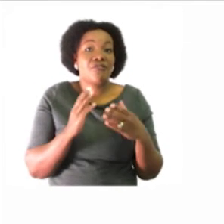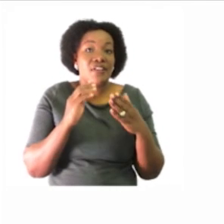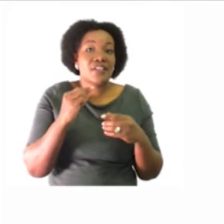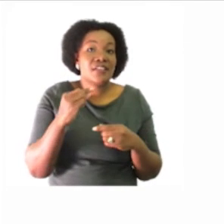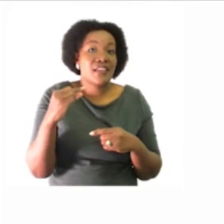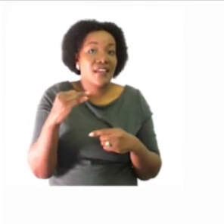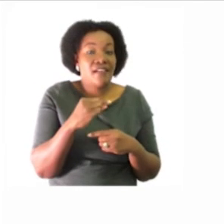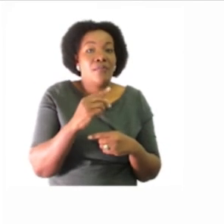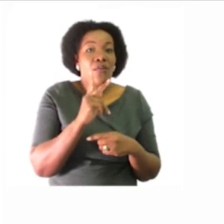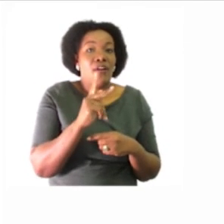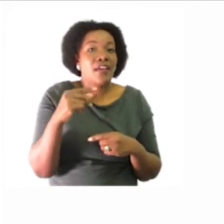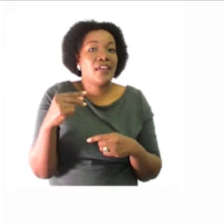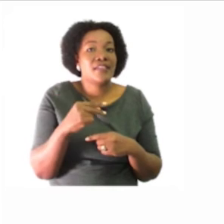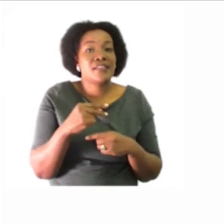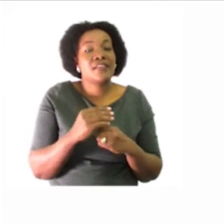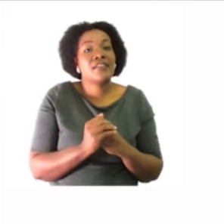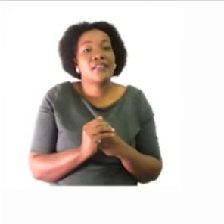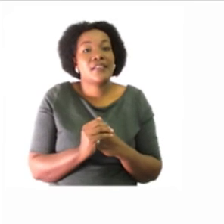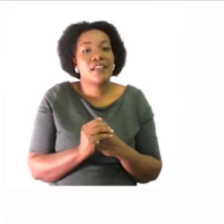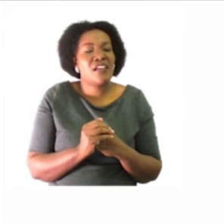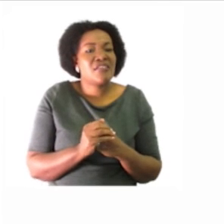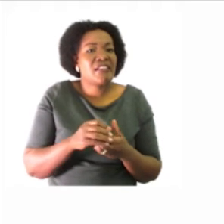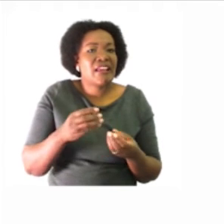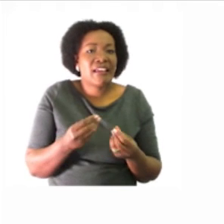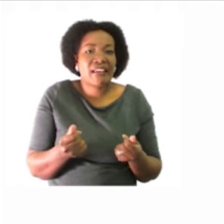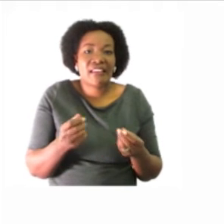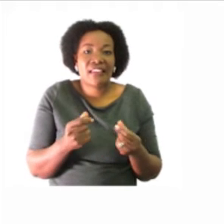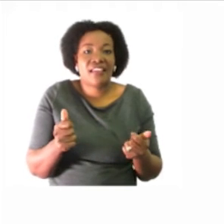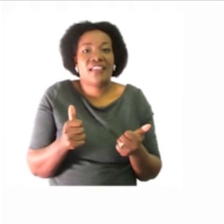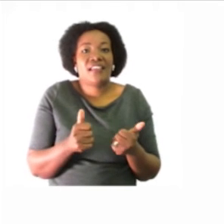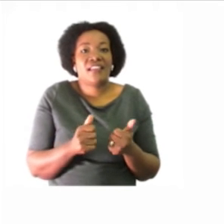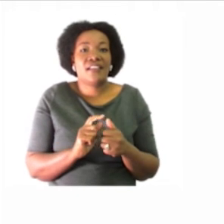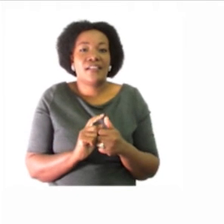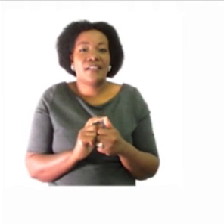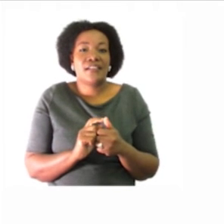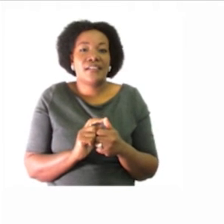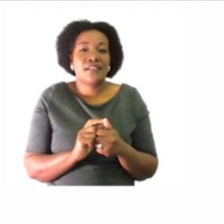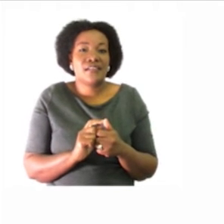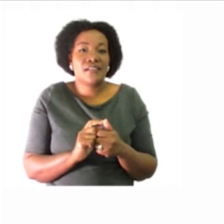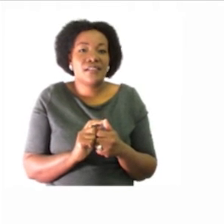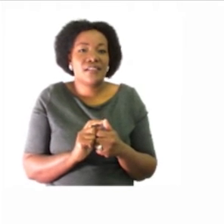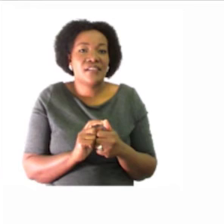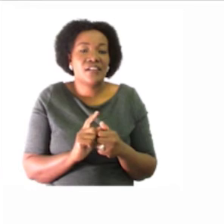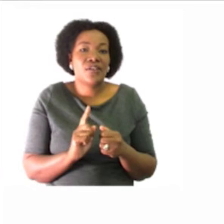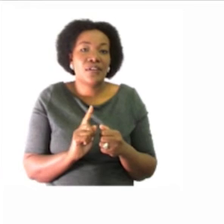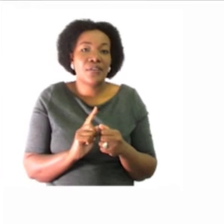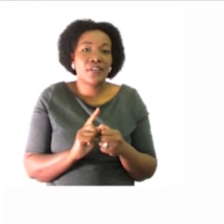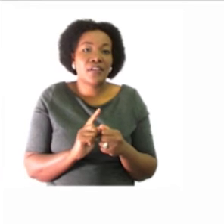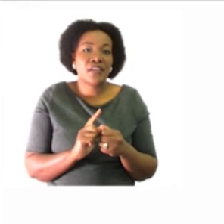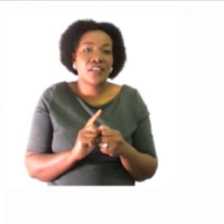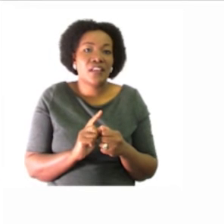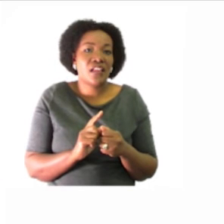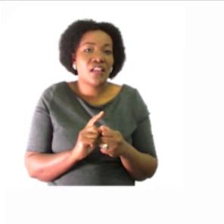For example, the flour that you have there. What do you think? How much do you think that kilogram